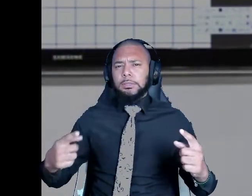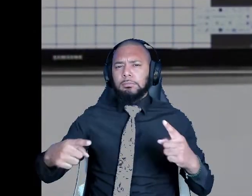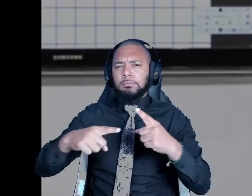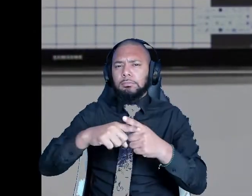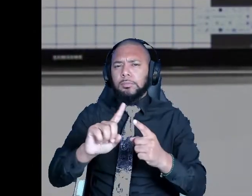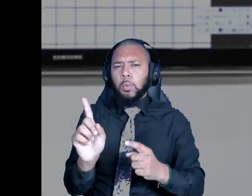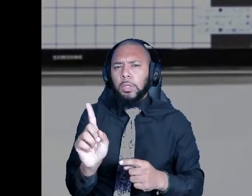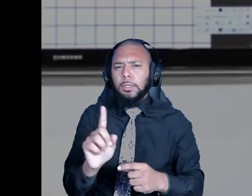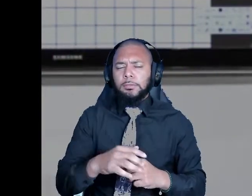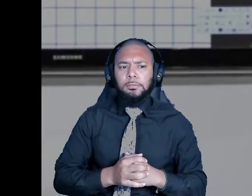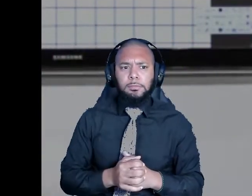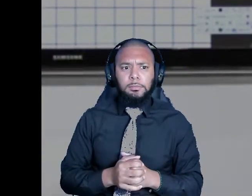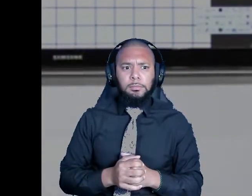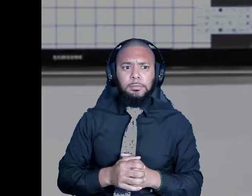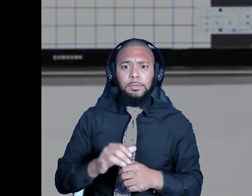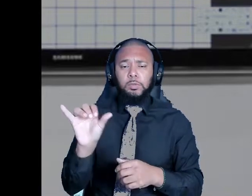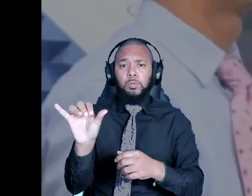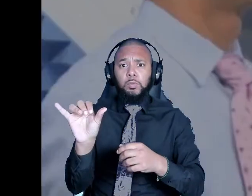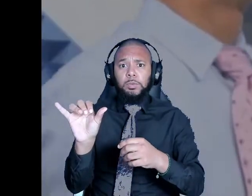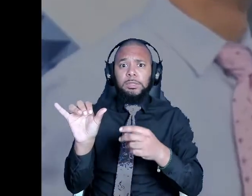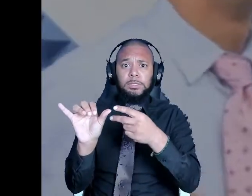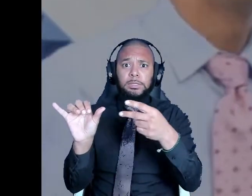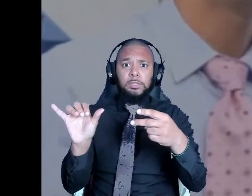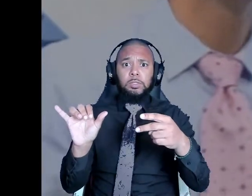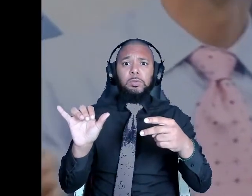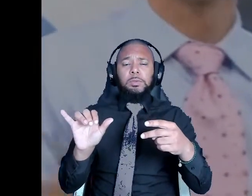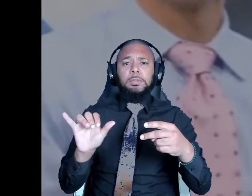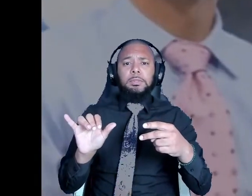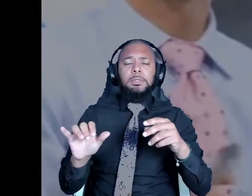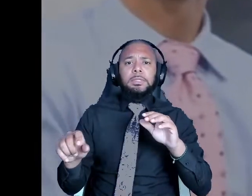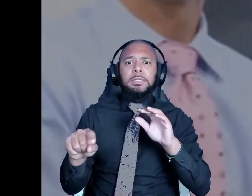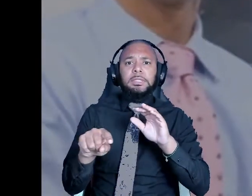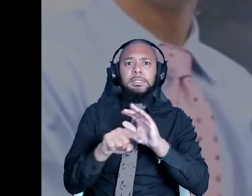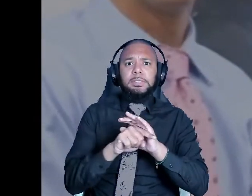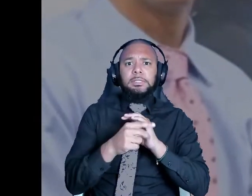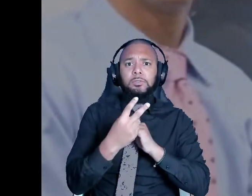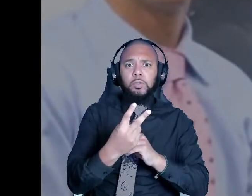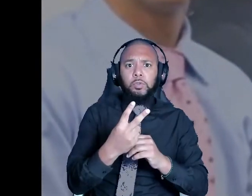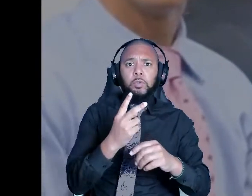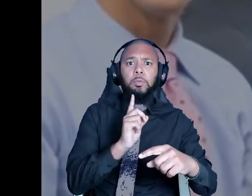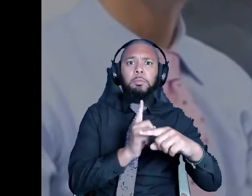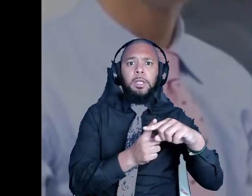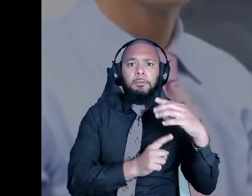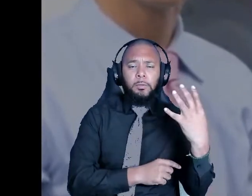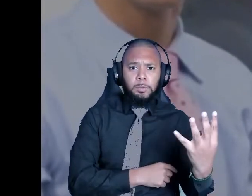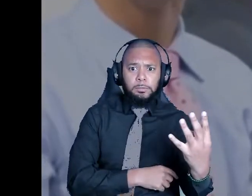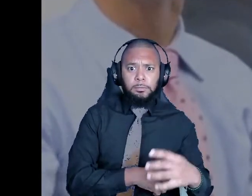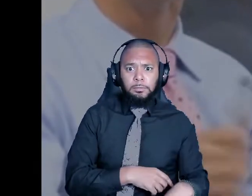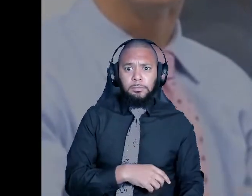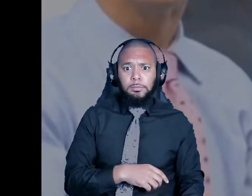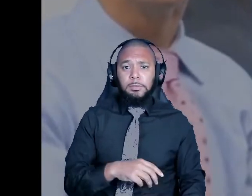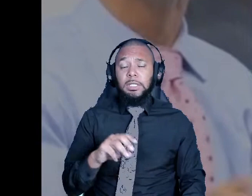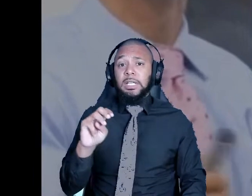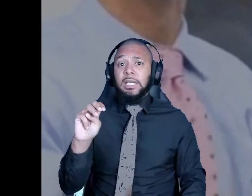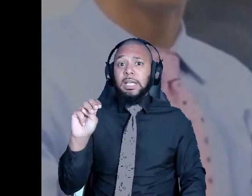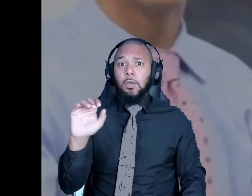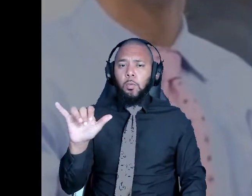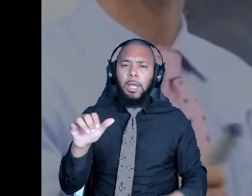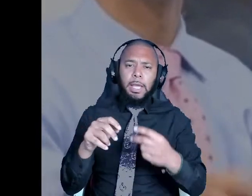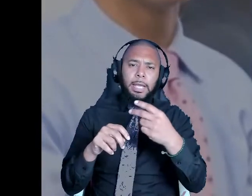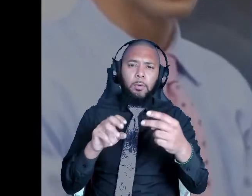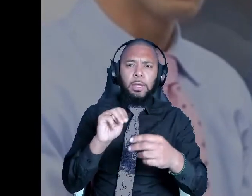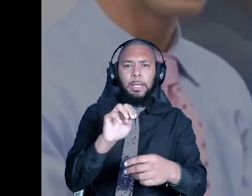Y equals negative 2x plus 4. Well, y equals mx plus b. M is the slope, b is